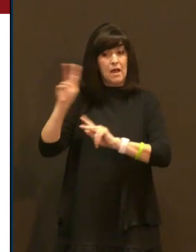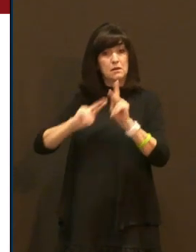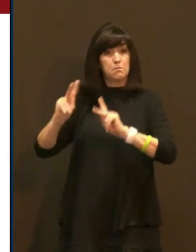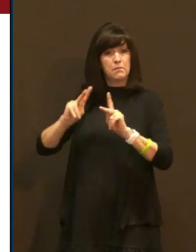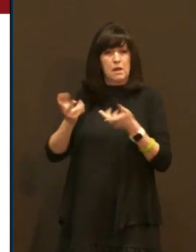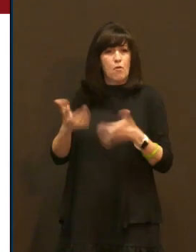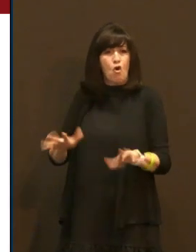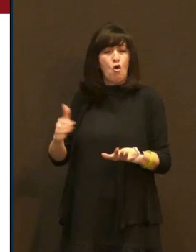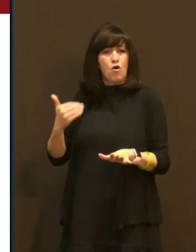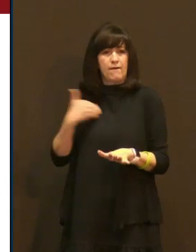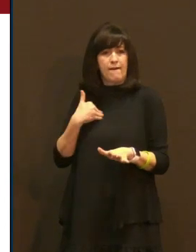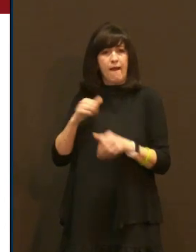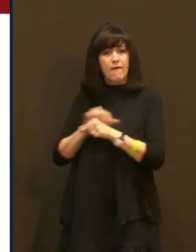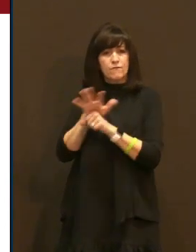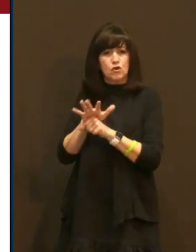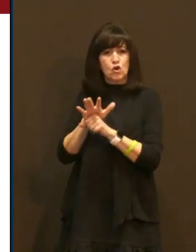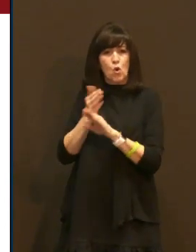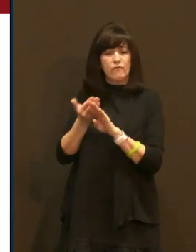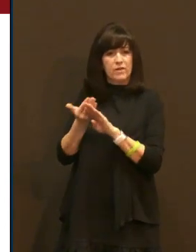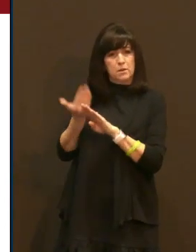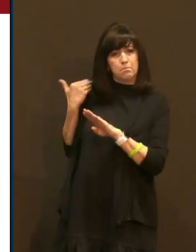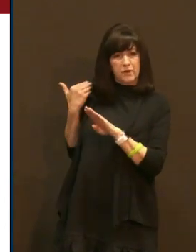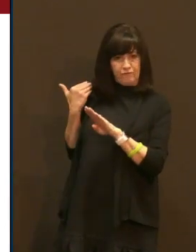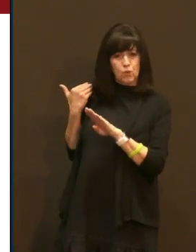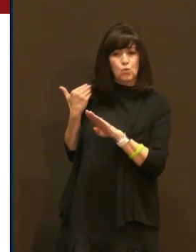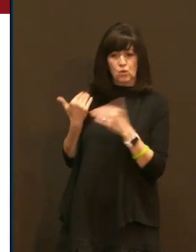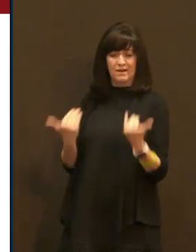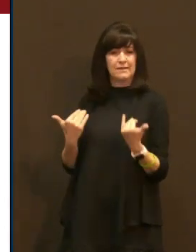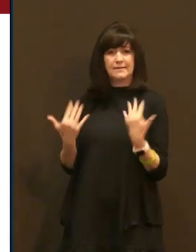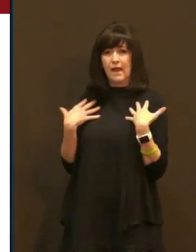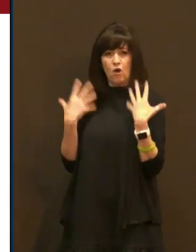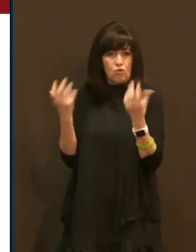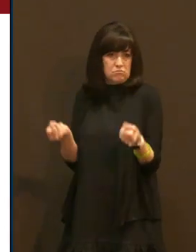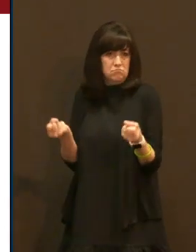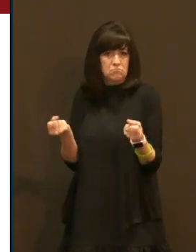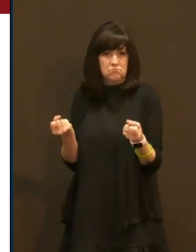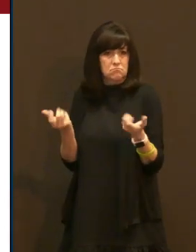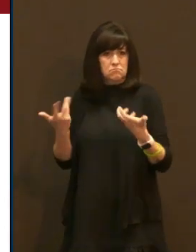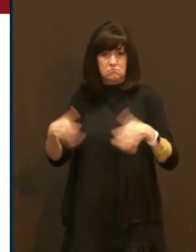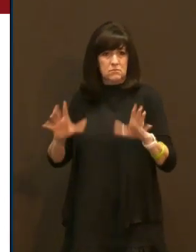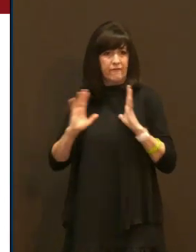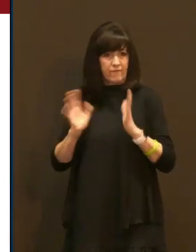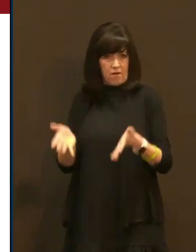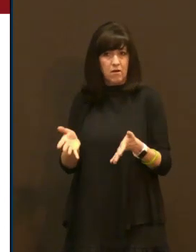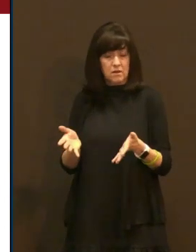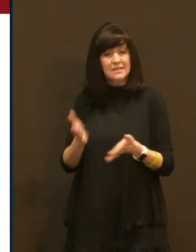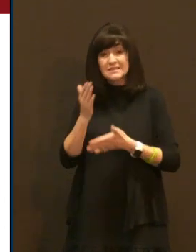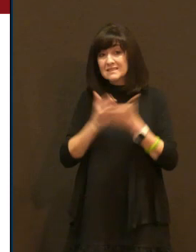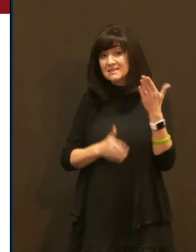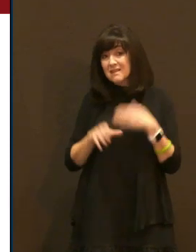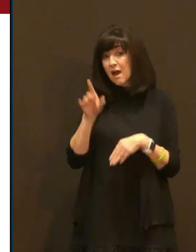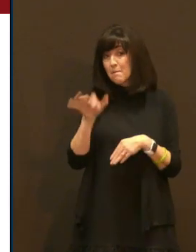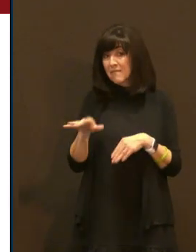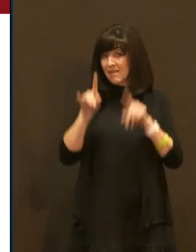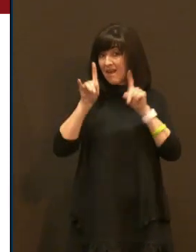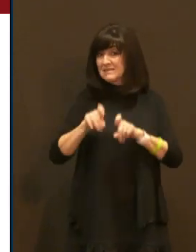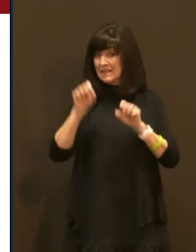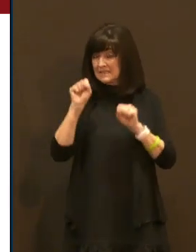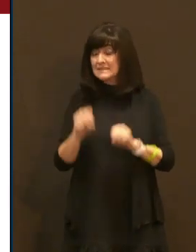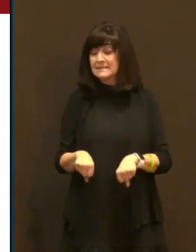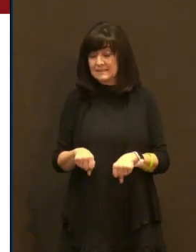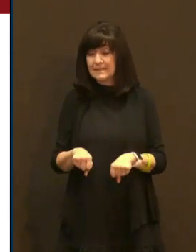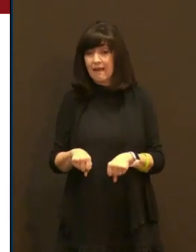So as we've talked about before, the antibody test results can give you a negative, or it can give you